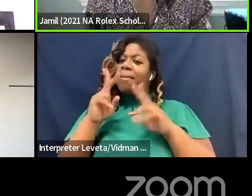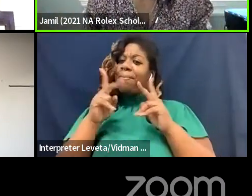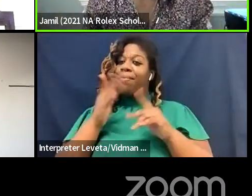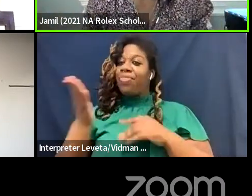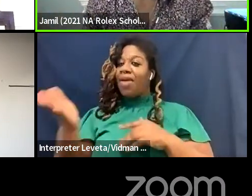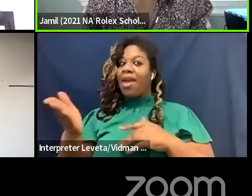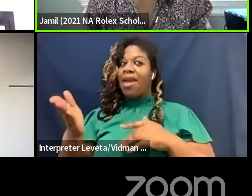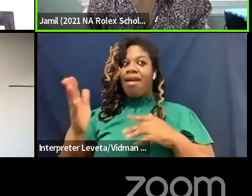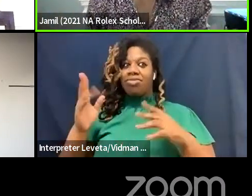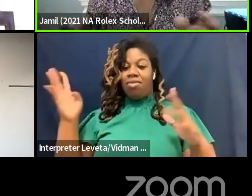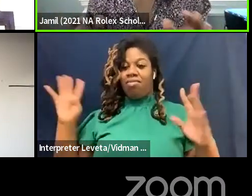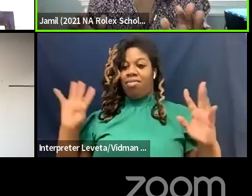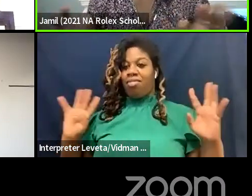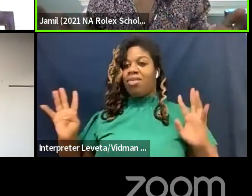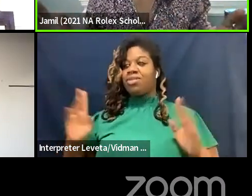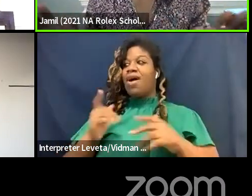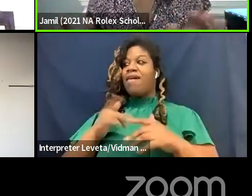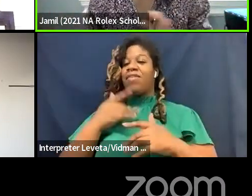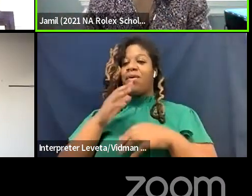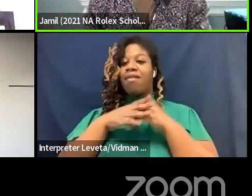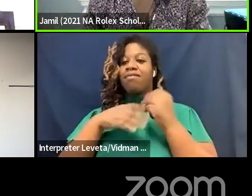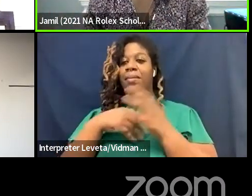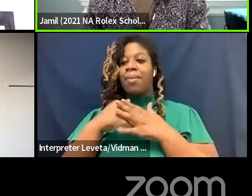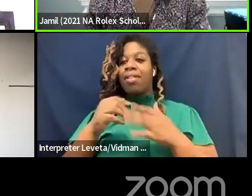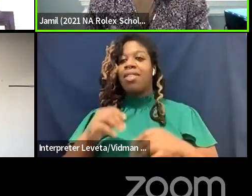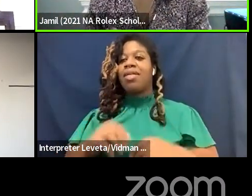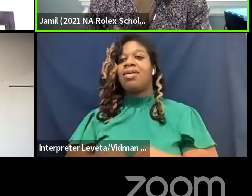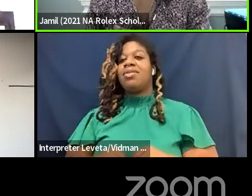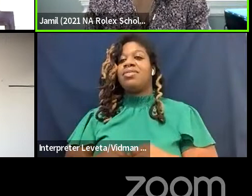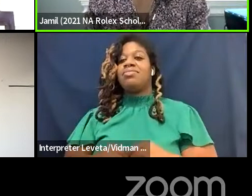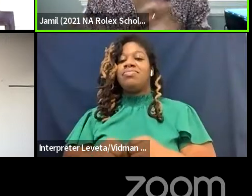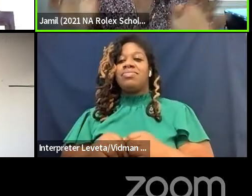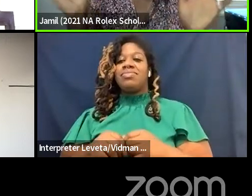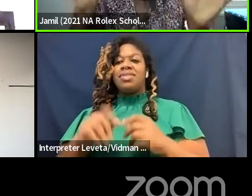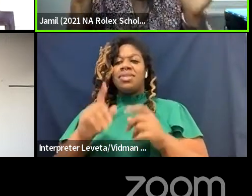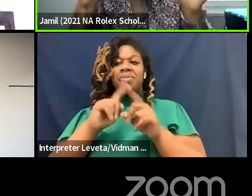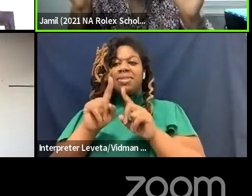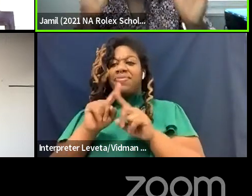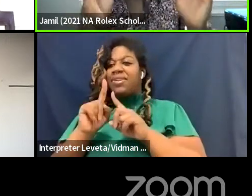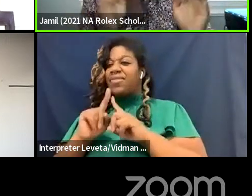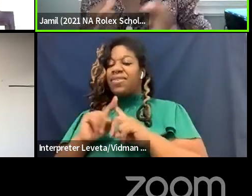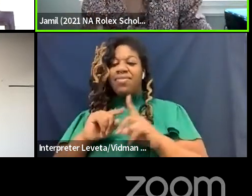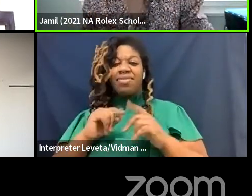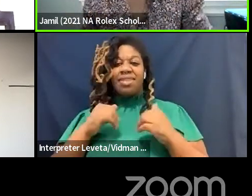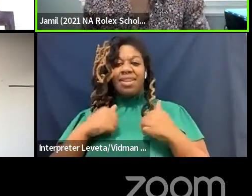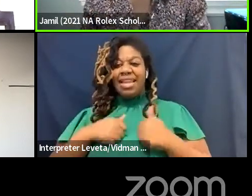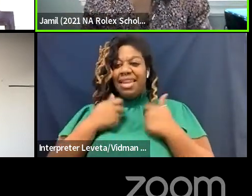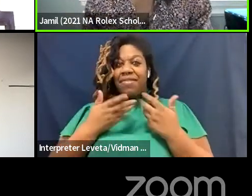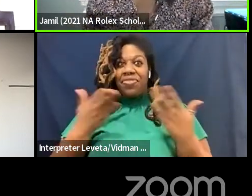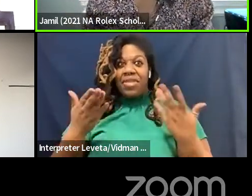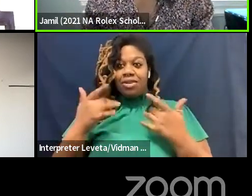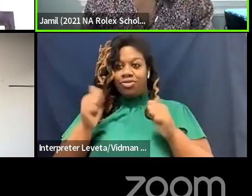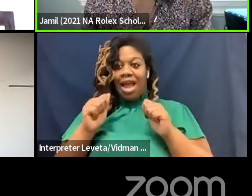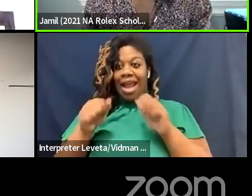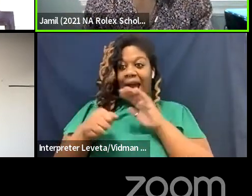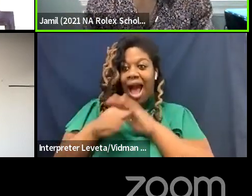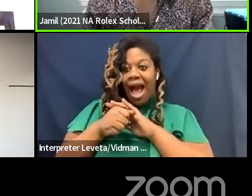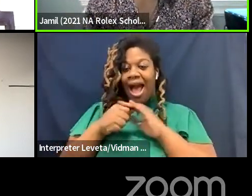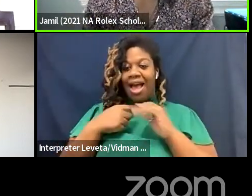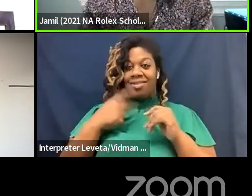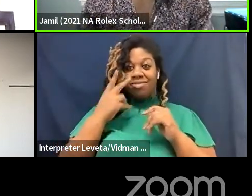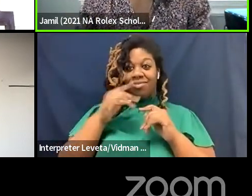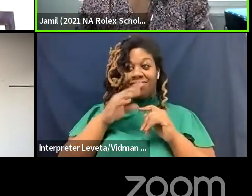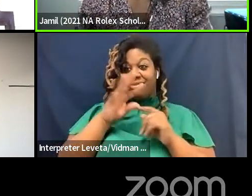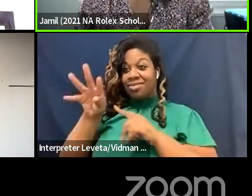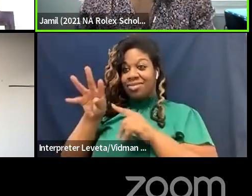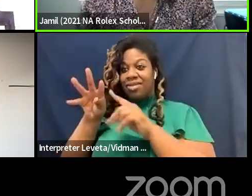bunch of bioluminescence. There were all these really cool organisms that were like trying to hide from our lights and swim around and like hanging